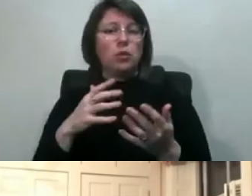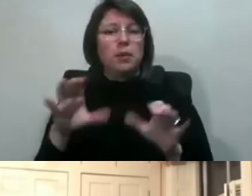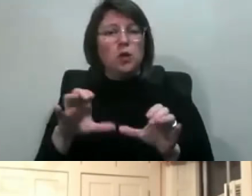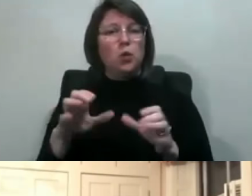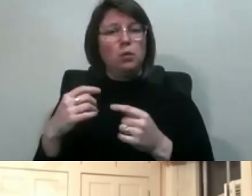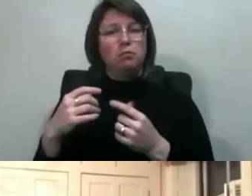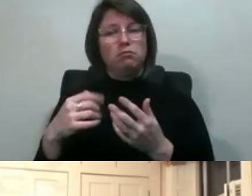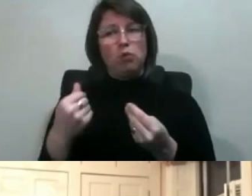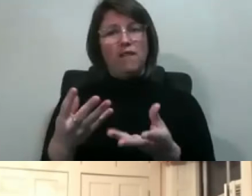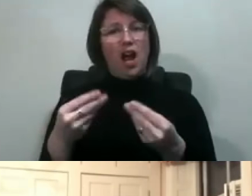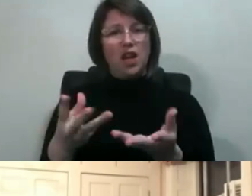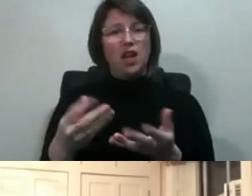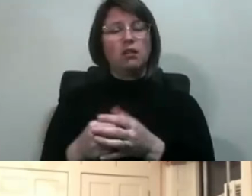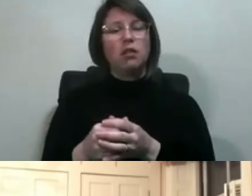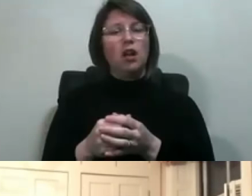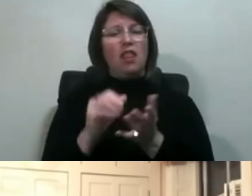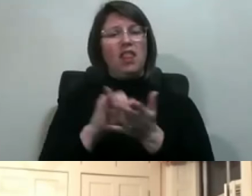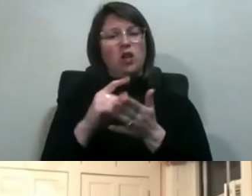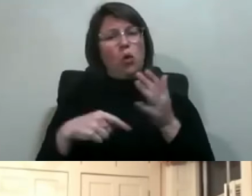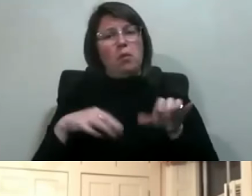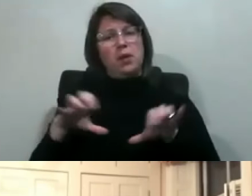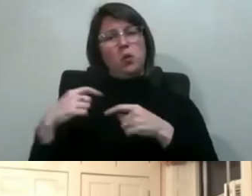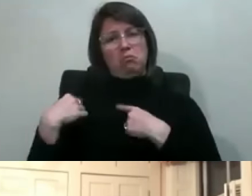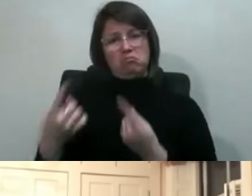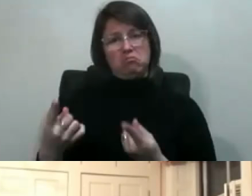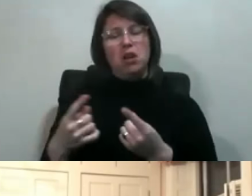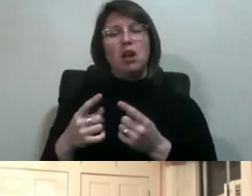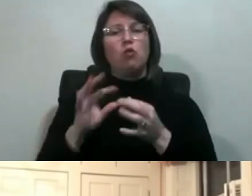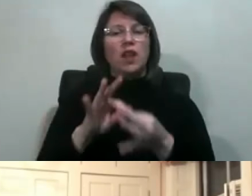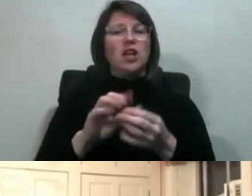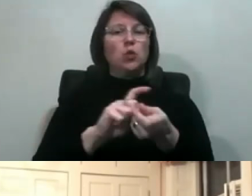doing concertedly as an organization regarding the changes